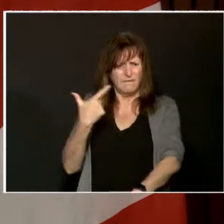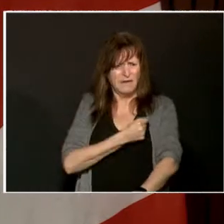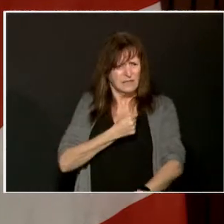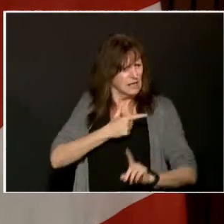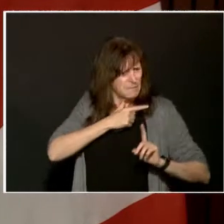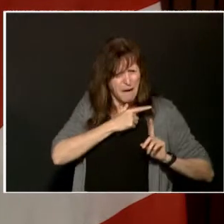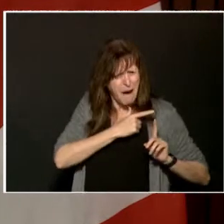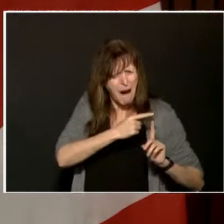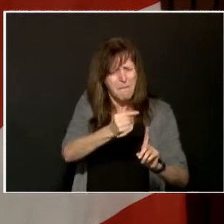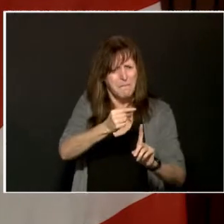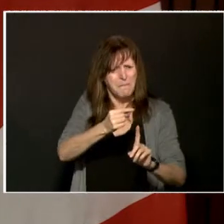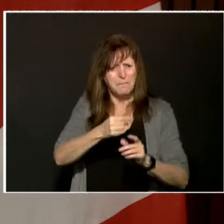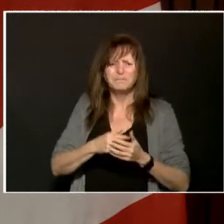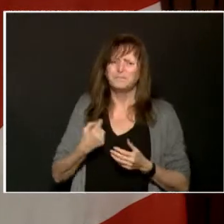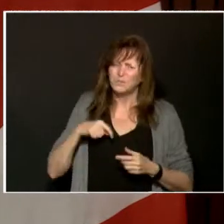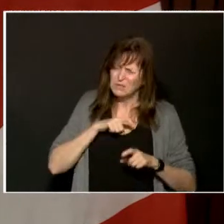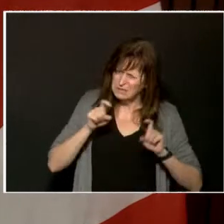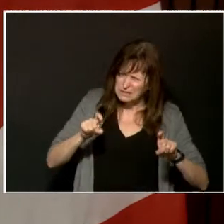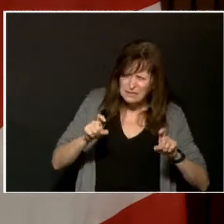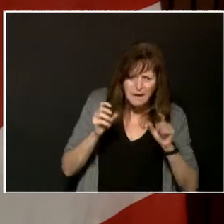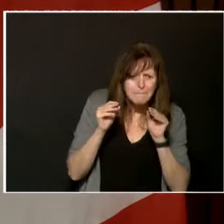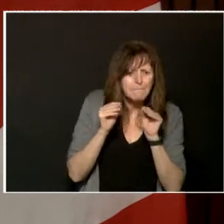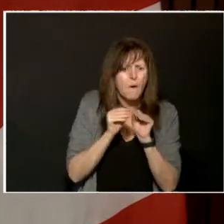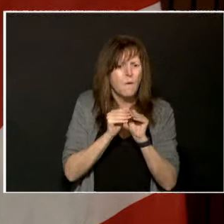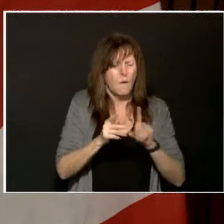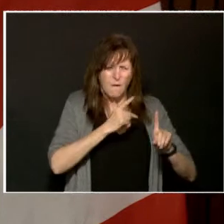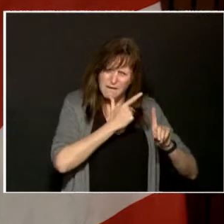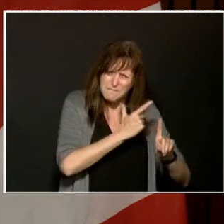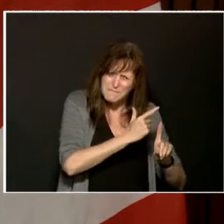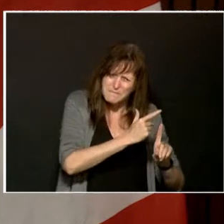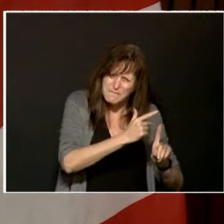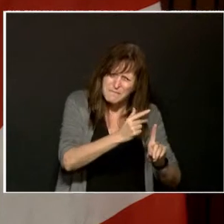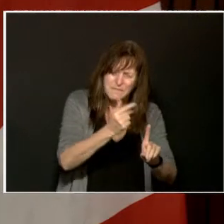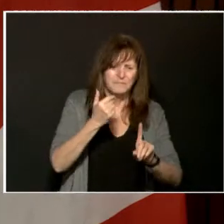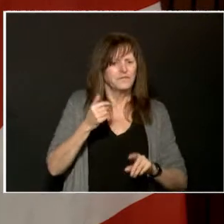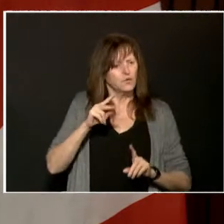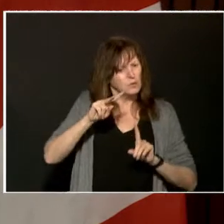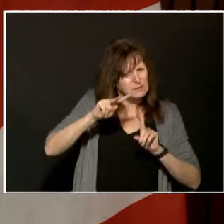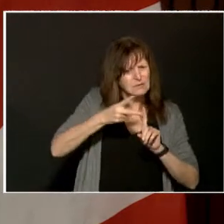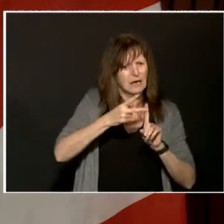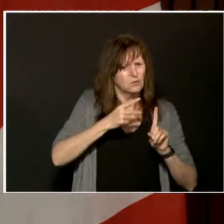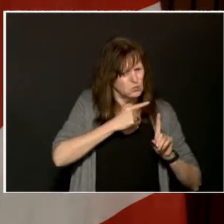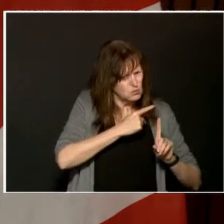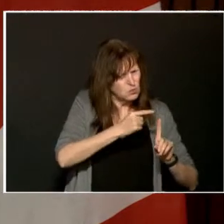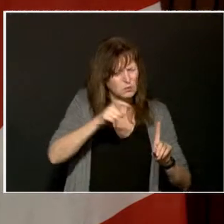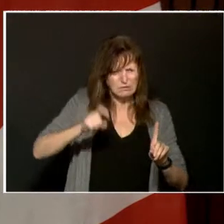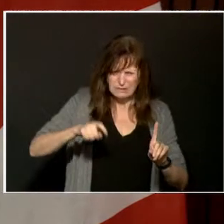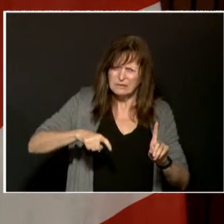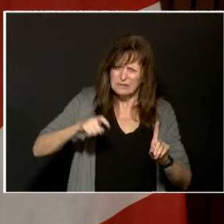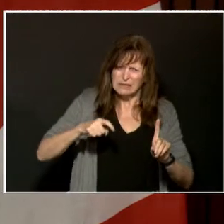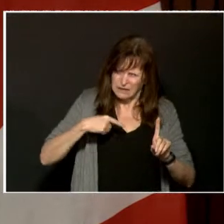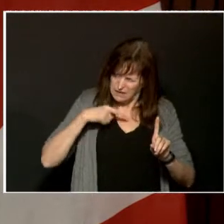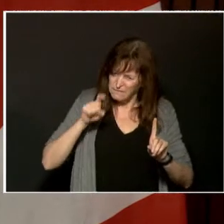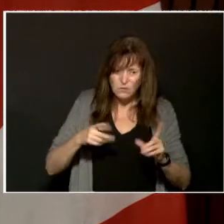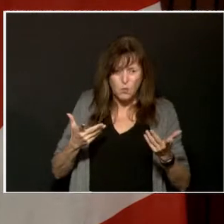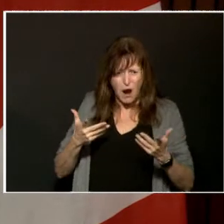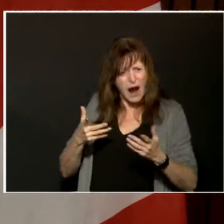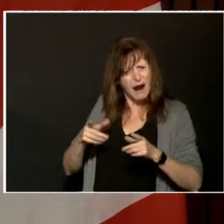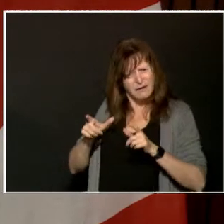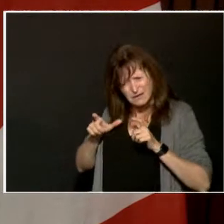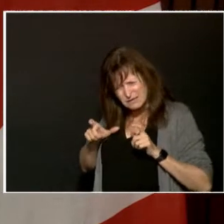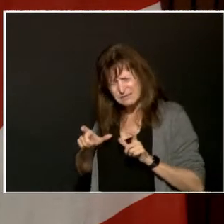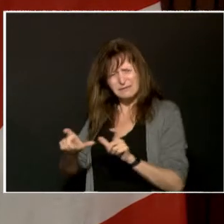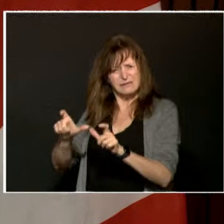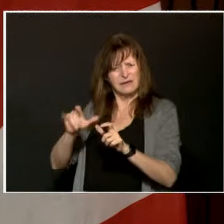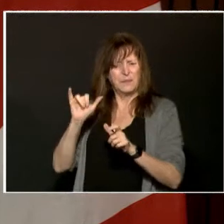we need to move quickly into second doses to help fight the Delta variant. Our hospitals are still stretched. But as the numbers drop